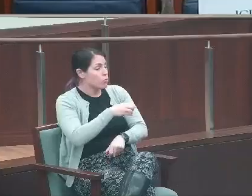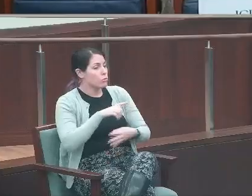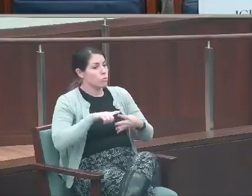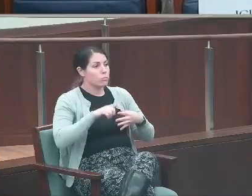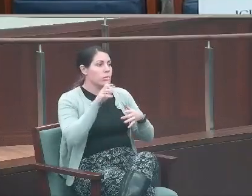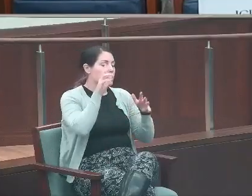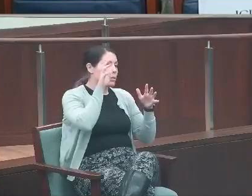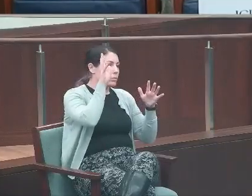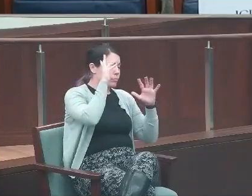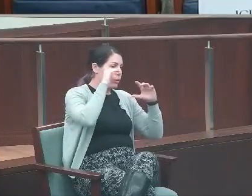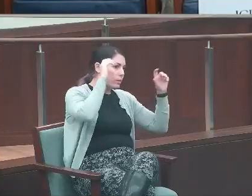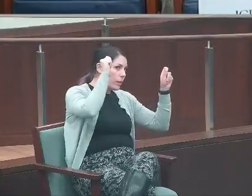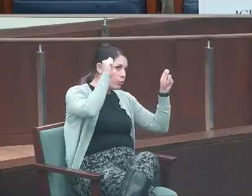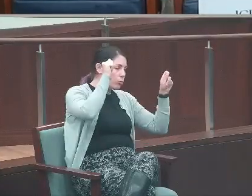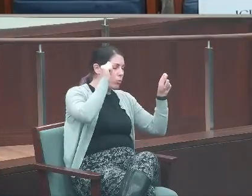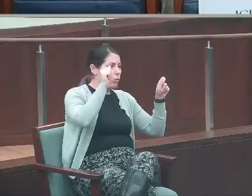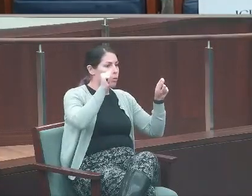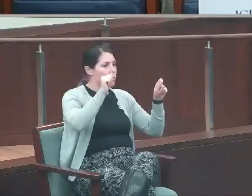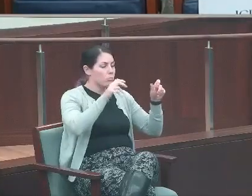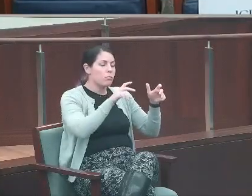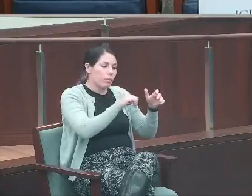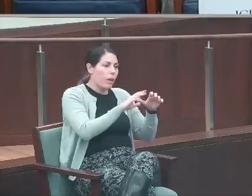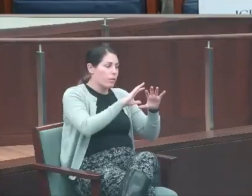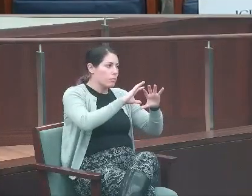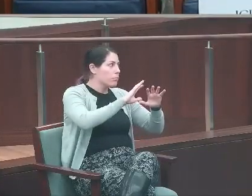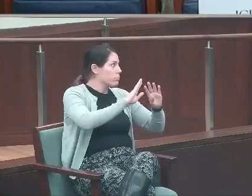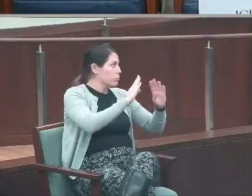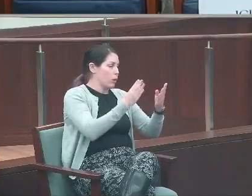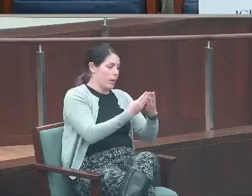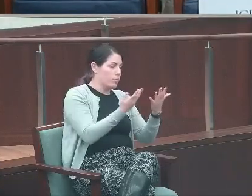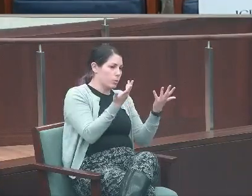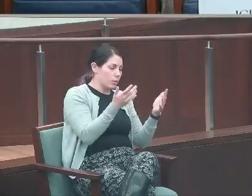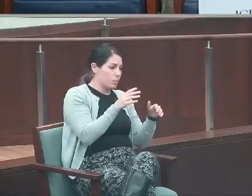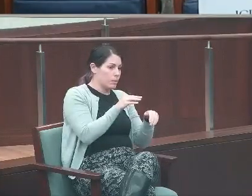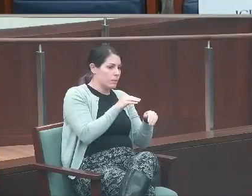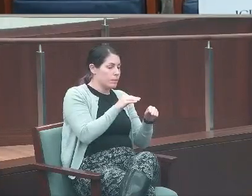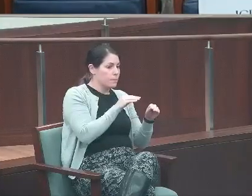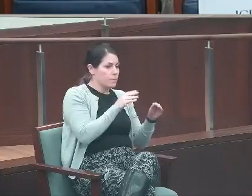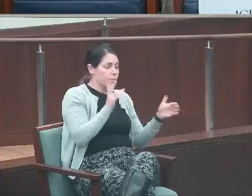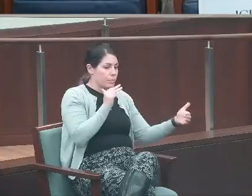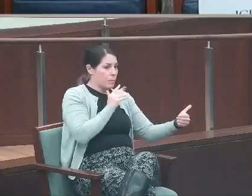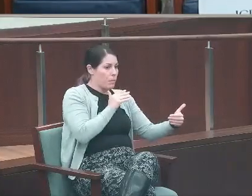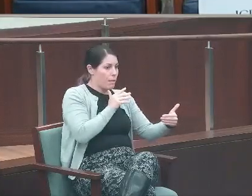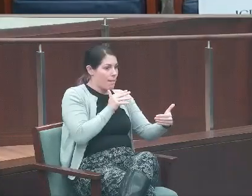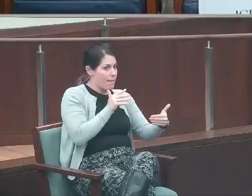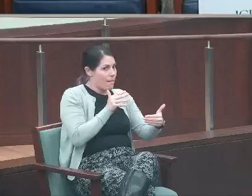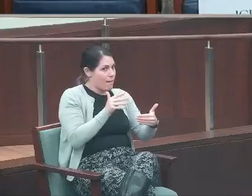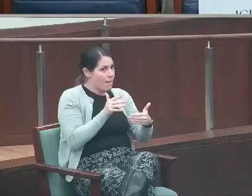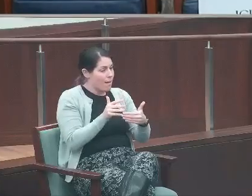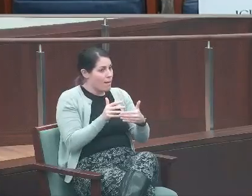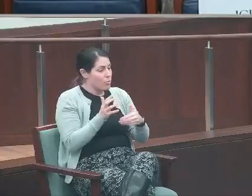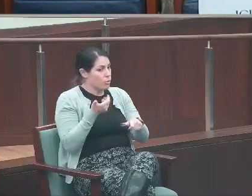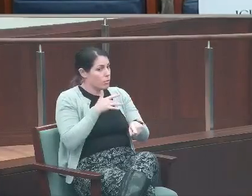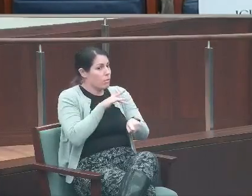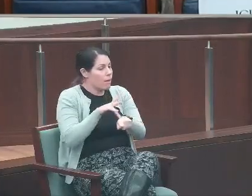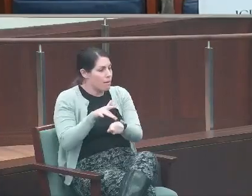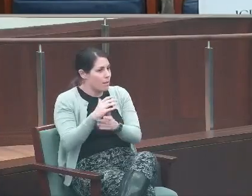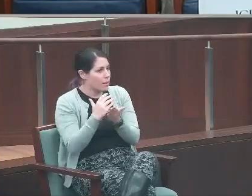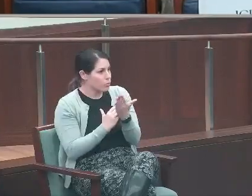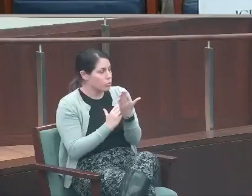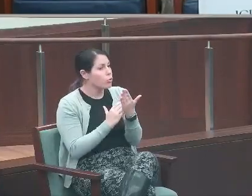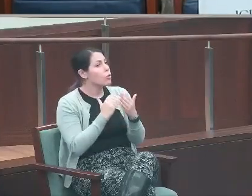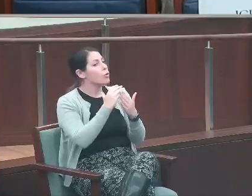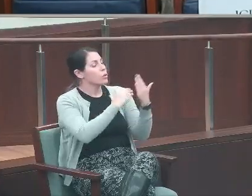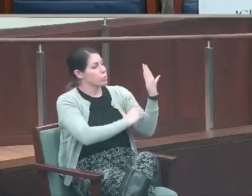executive, since January 20th, has been encroaching on constitutionally mandated powers of Congress and